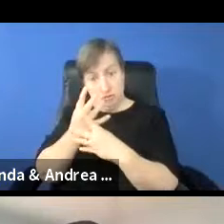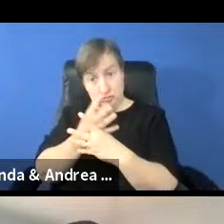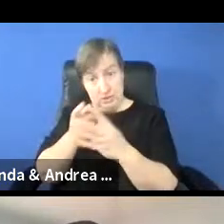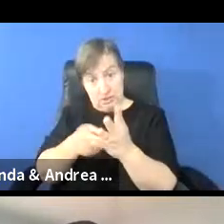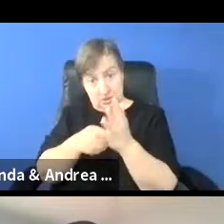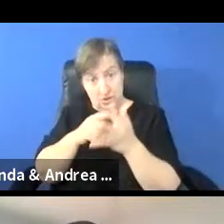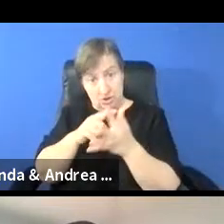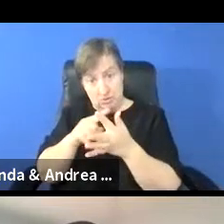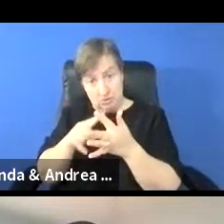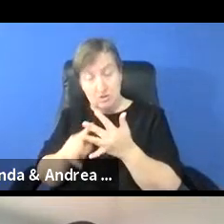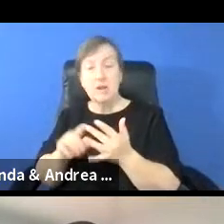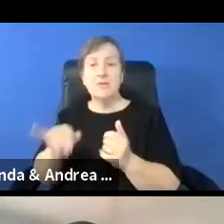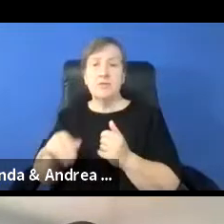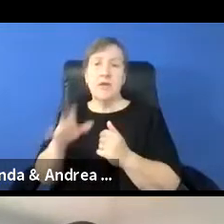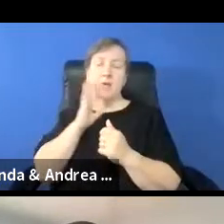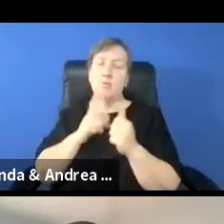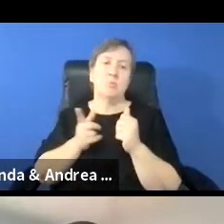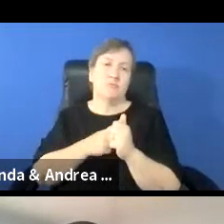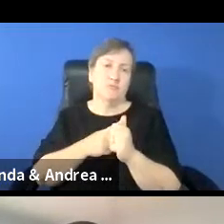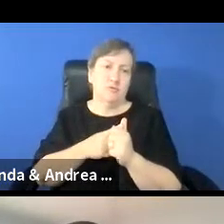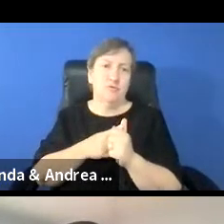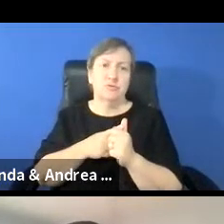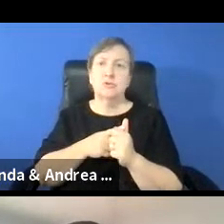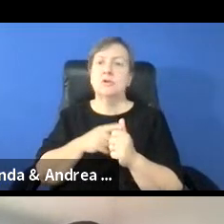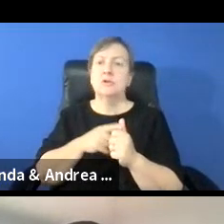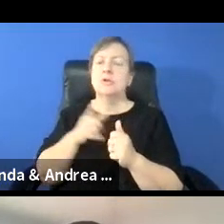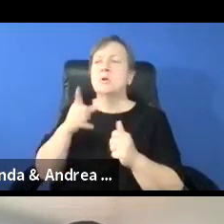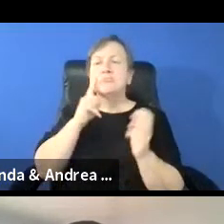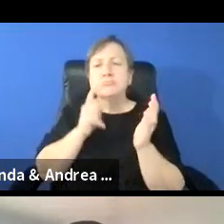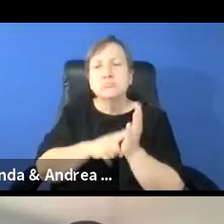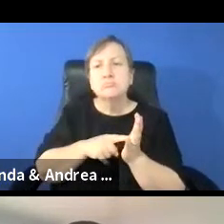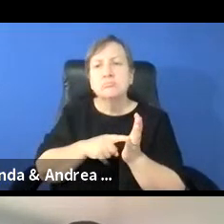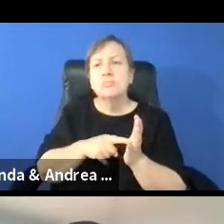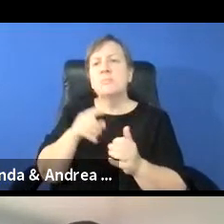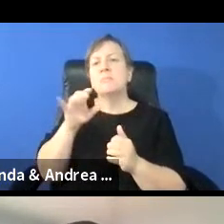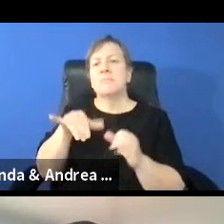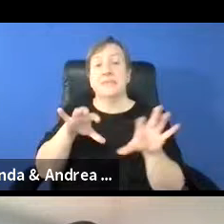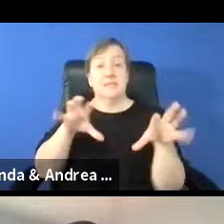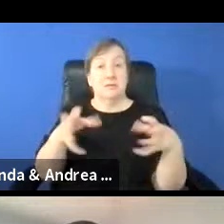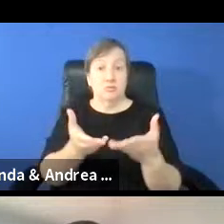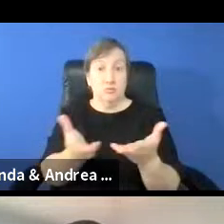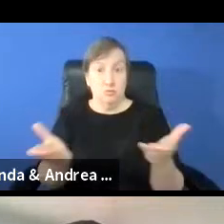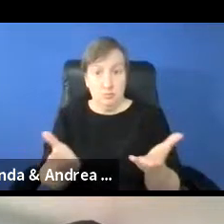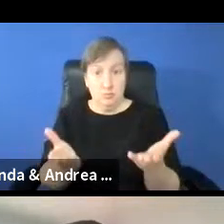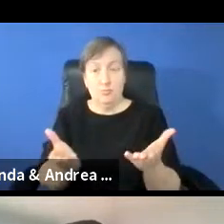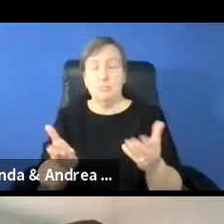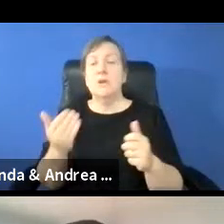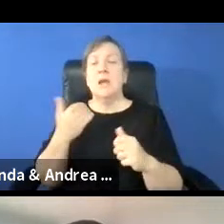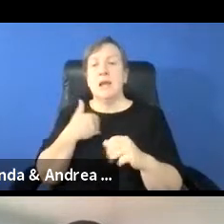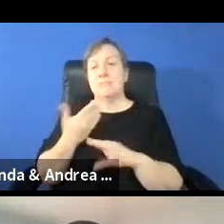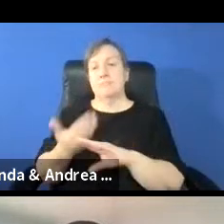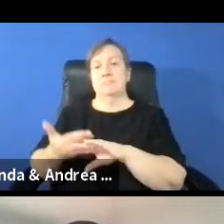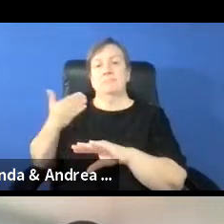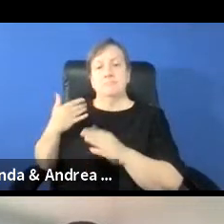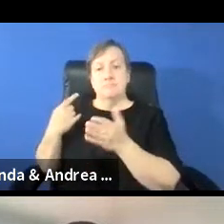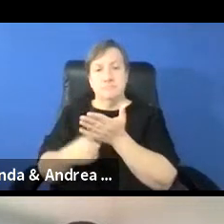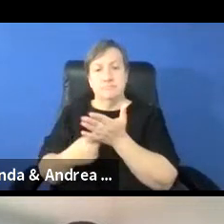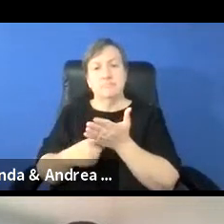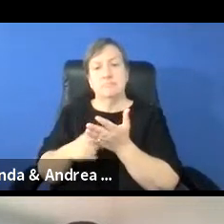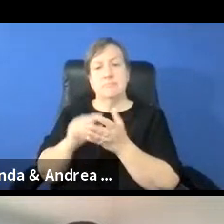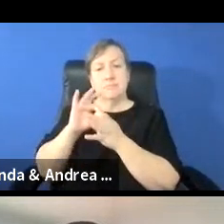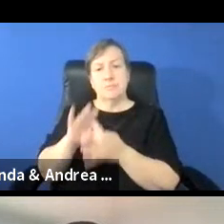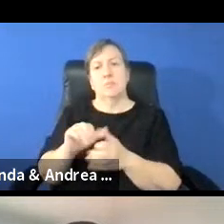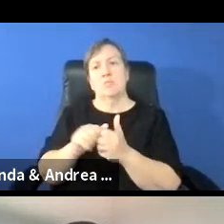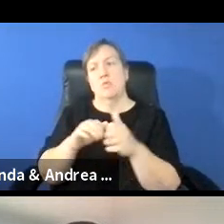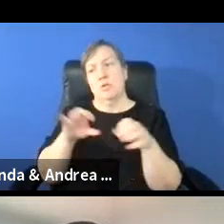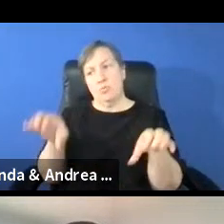be first on the deck. You'll recall this body has had preliminary discussions relative to the